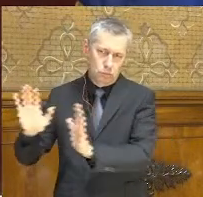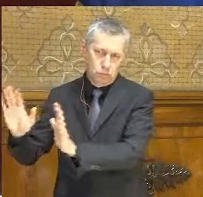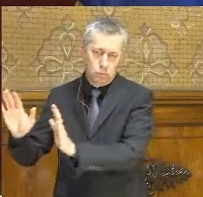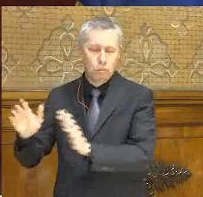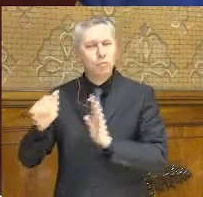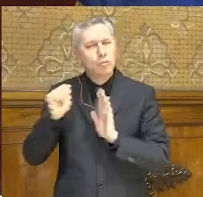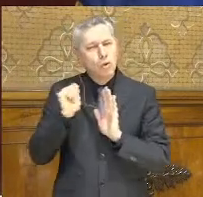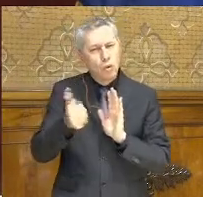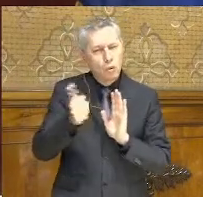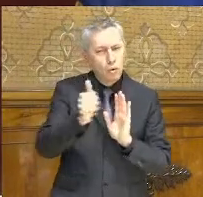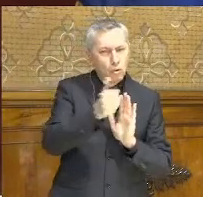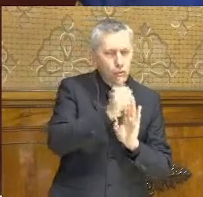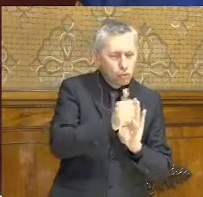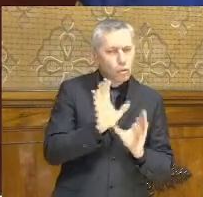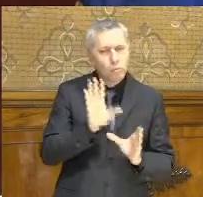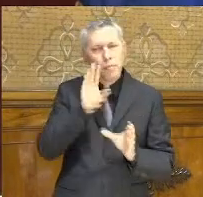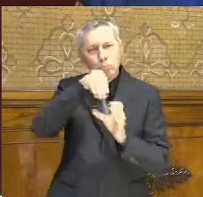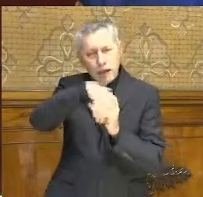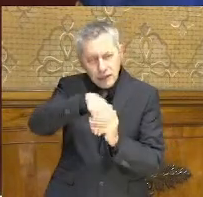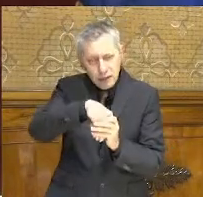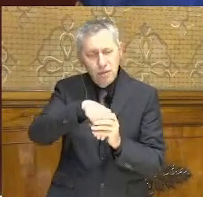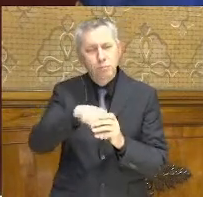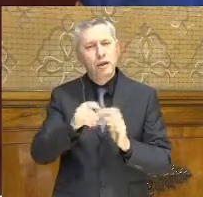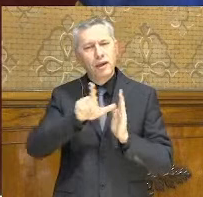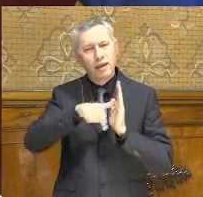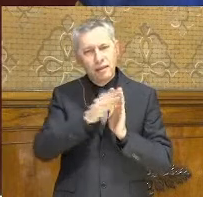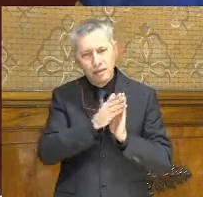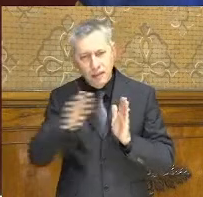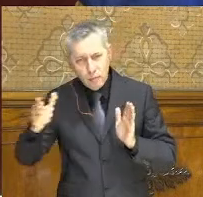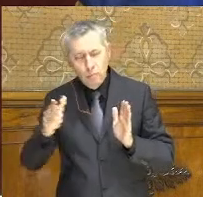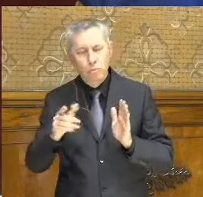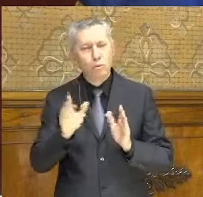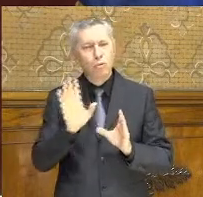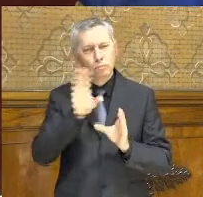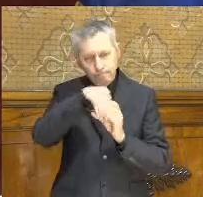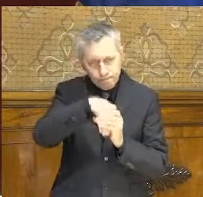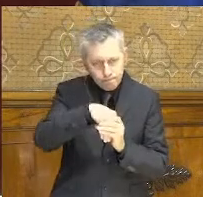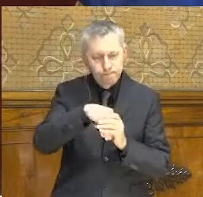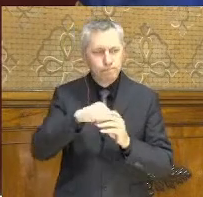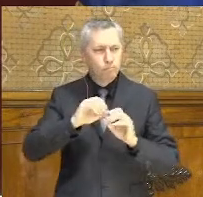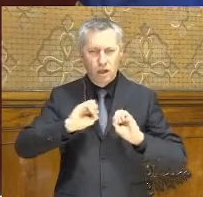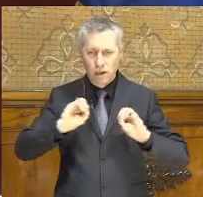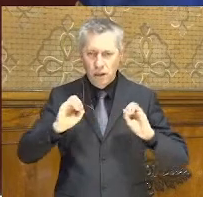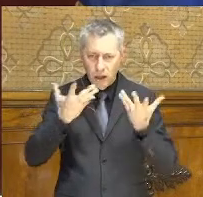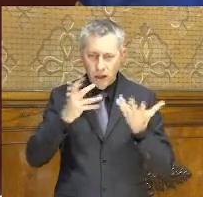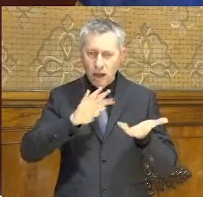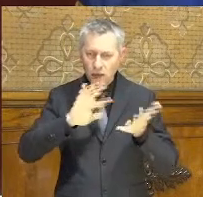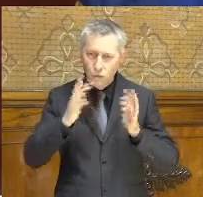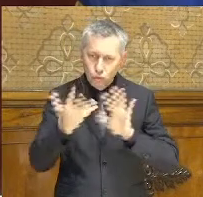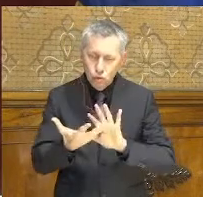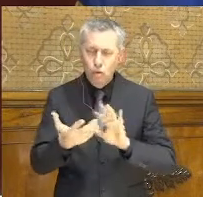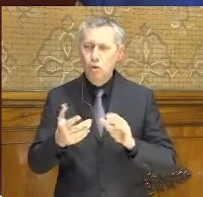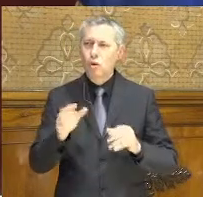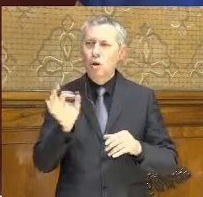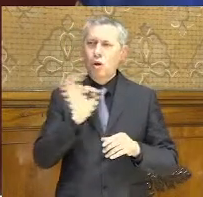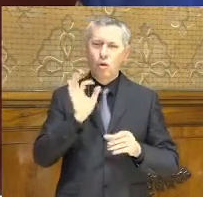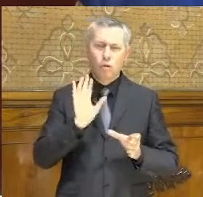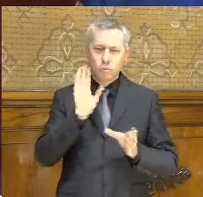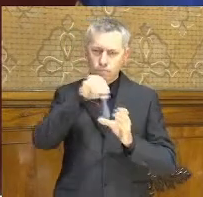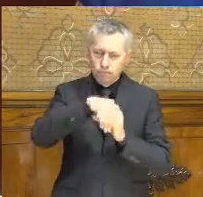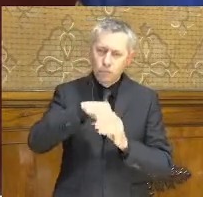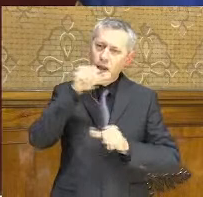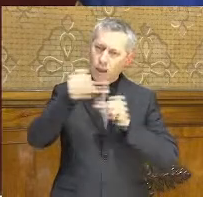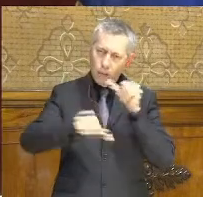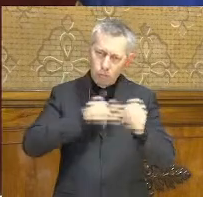time, it is from within such disruption and disorientation that we move closer to Frantz